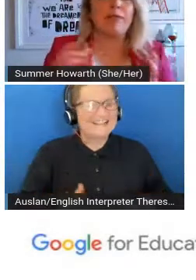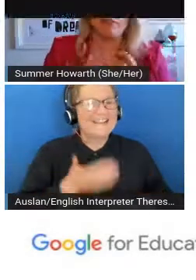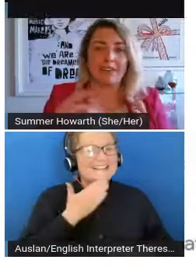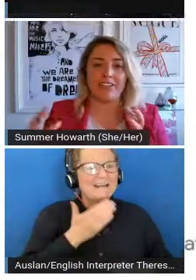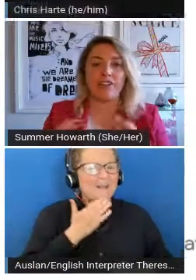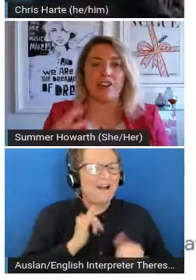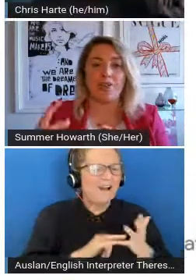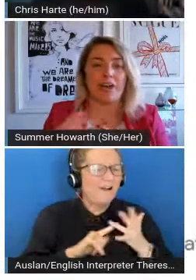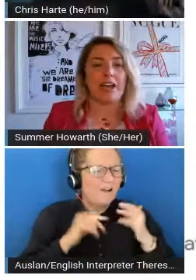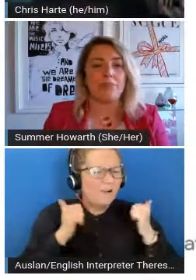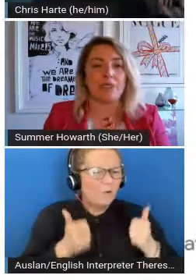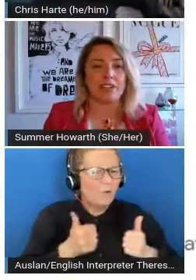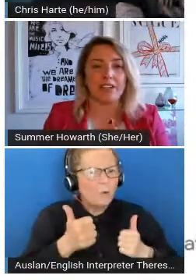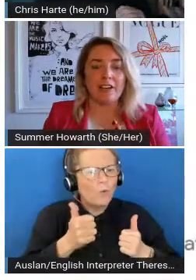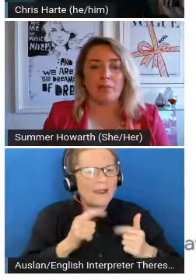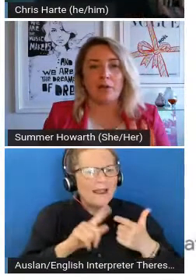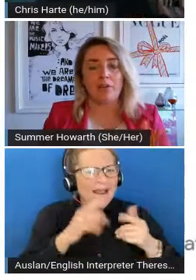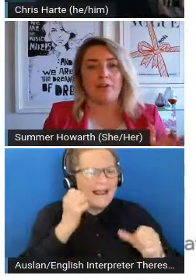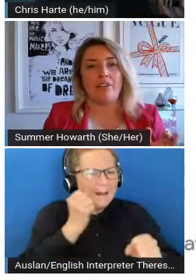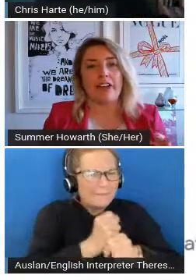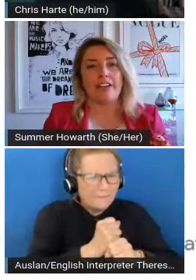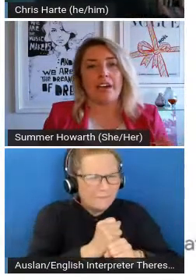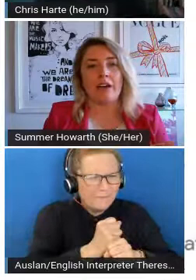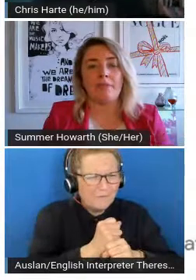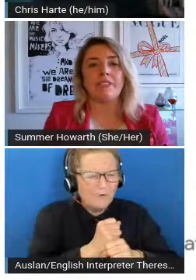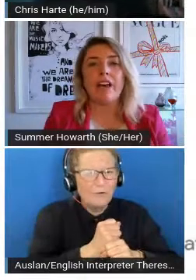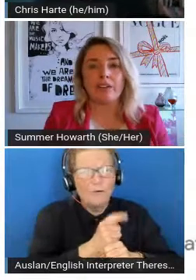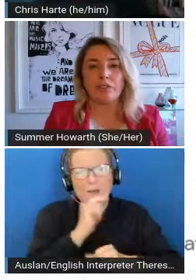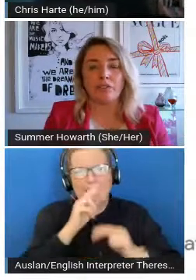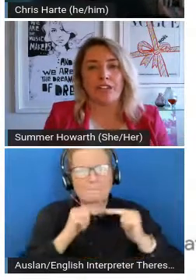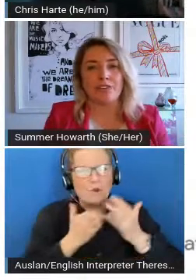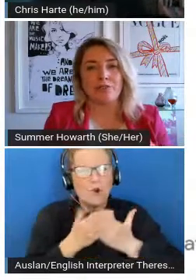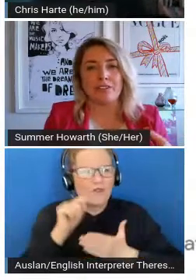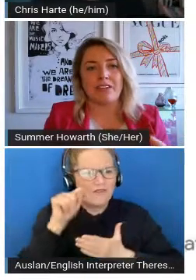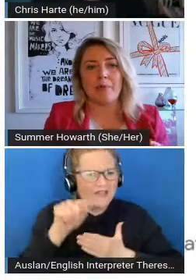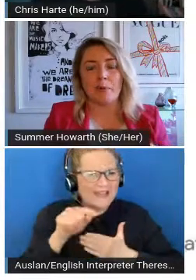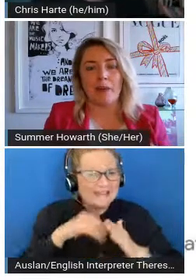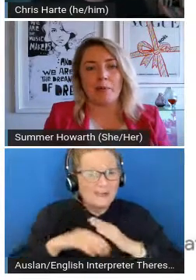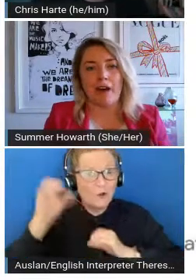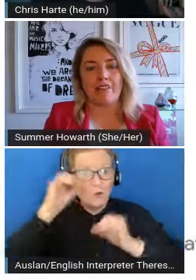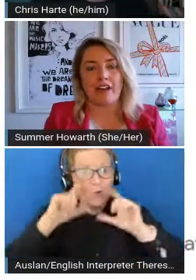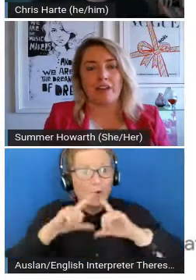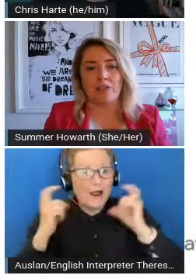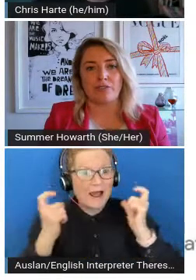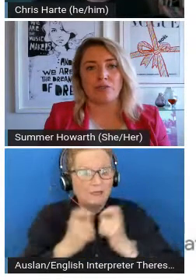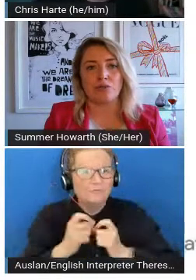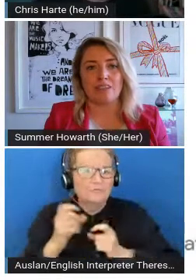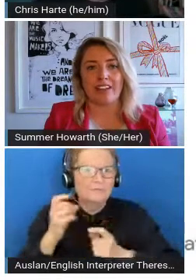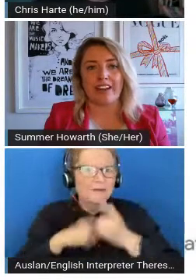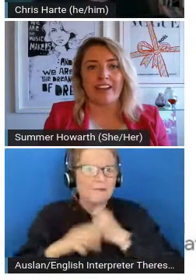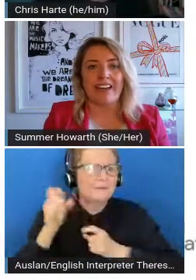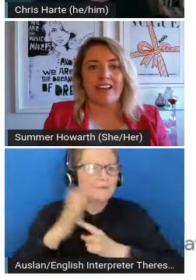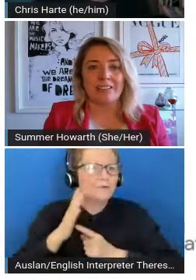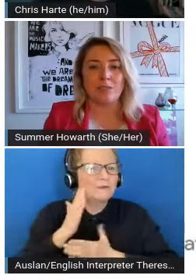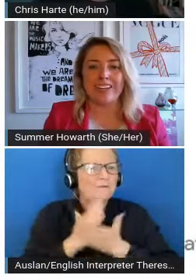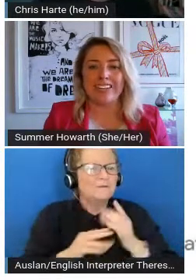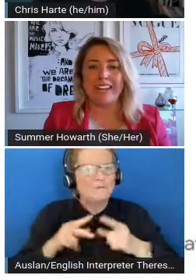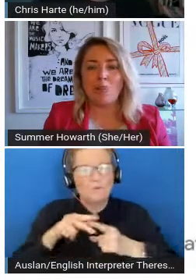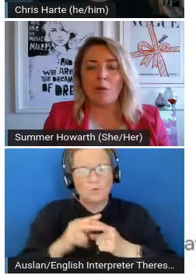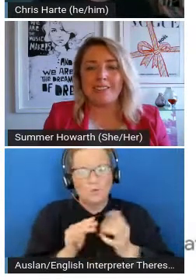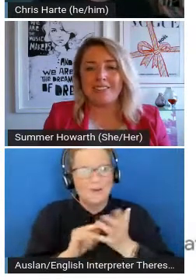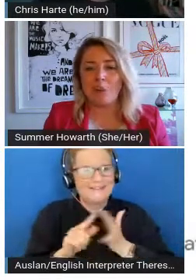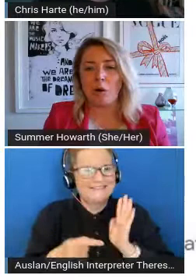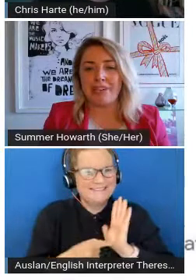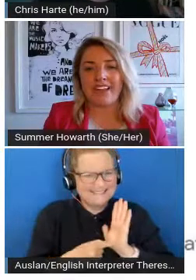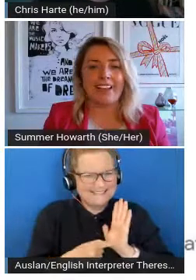that example, because I know that we're able to build upon that in that Google Classroom as an important part of that sort of tool set as well. And